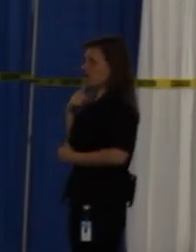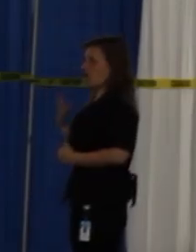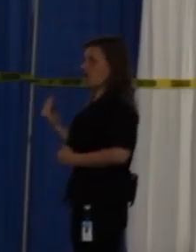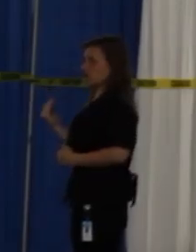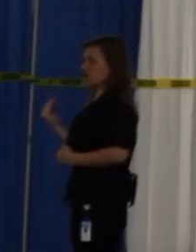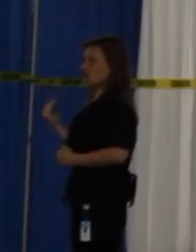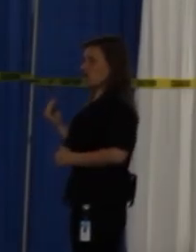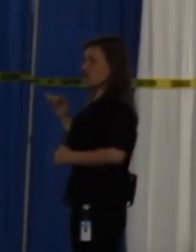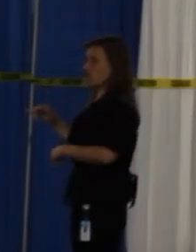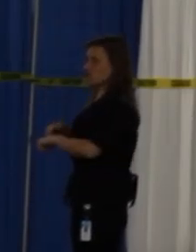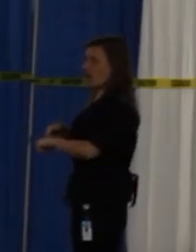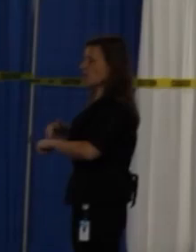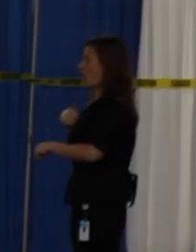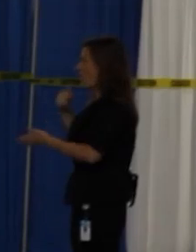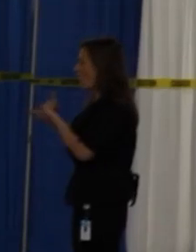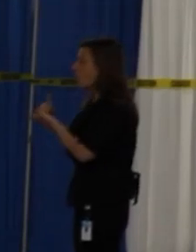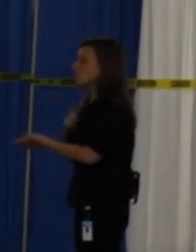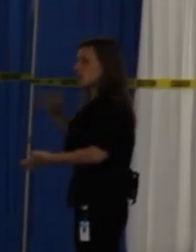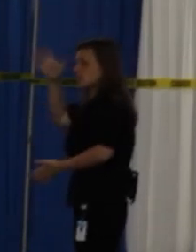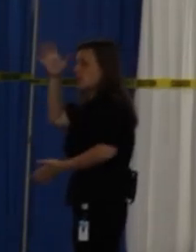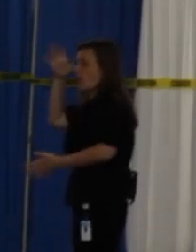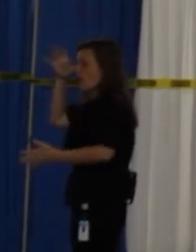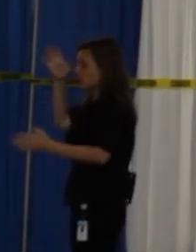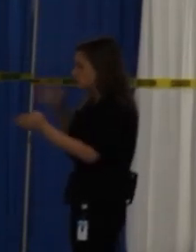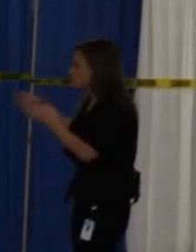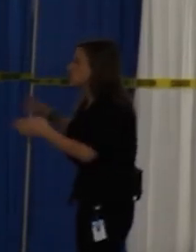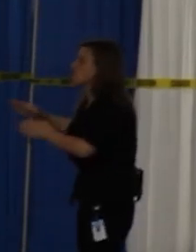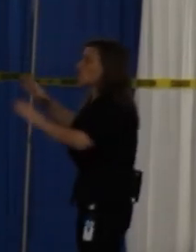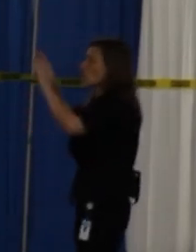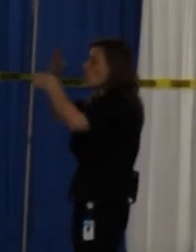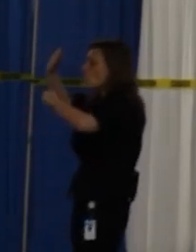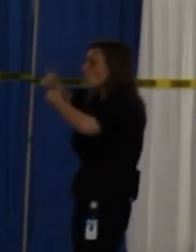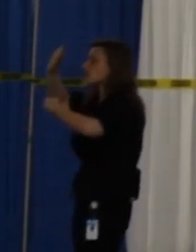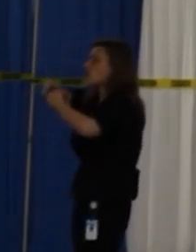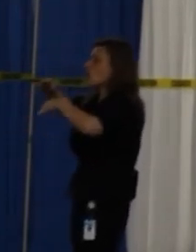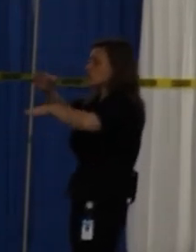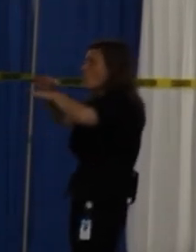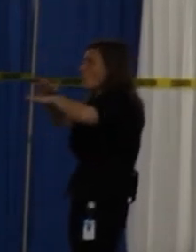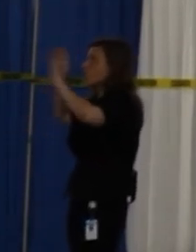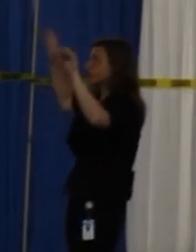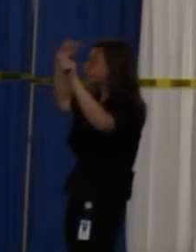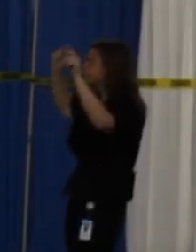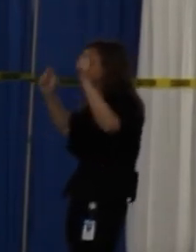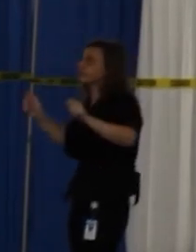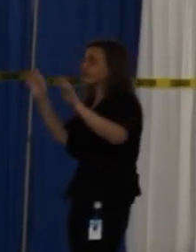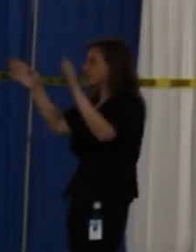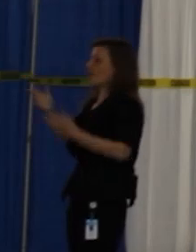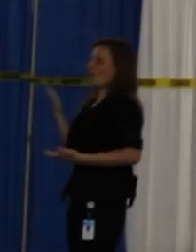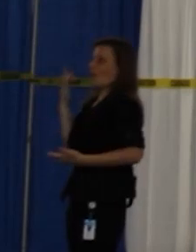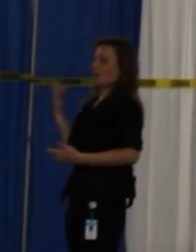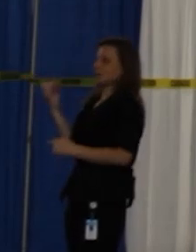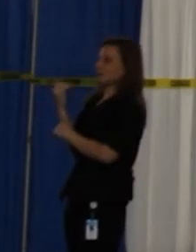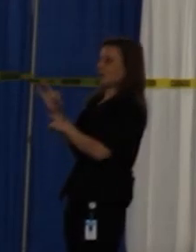my dad scramble to get the plywood up on the windows because we weren't as good at forecasting tropical cyclones in